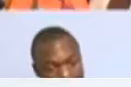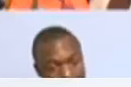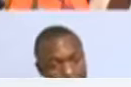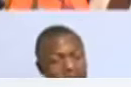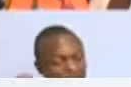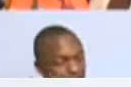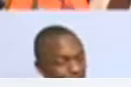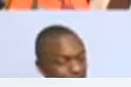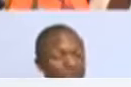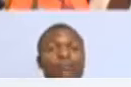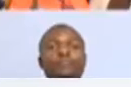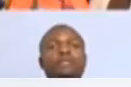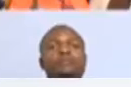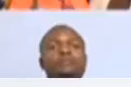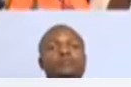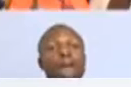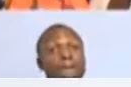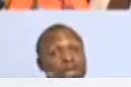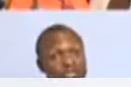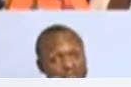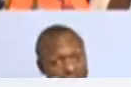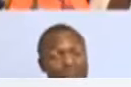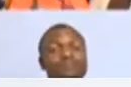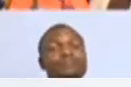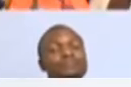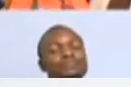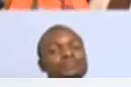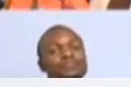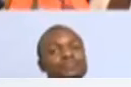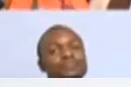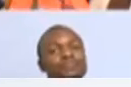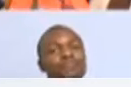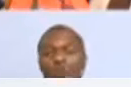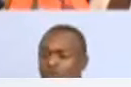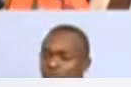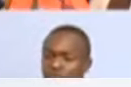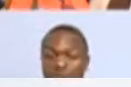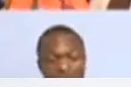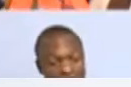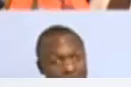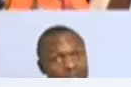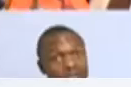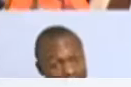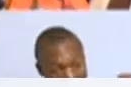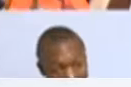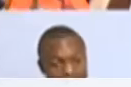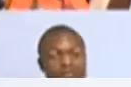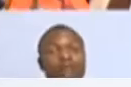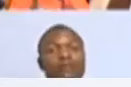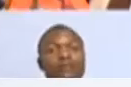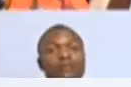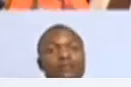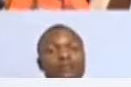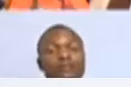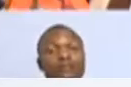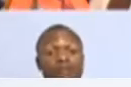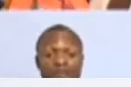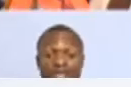trade, partnerships of all types, as long as they add to a